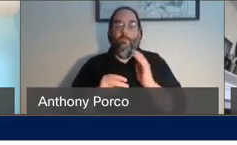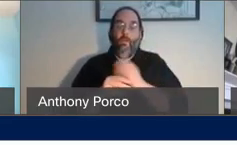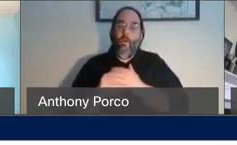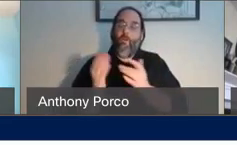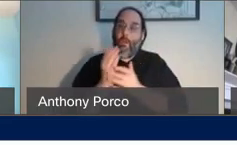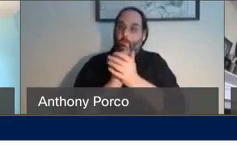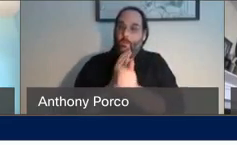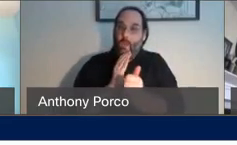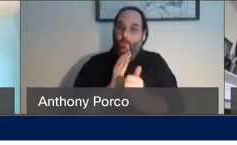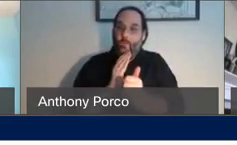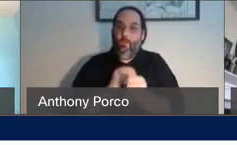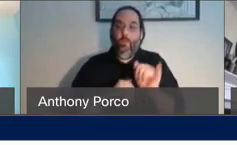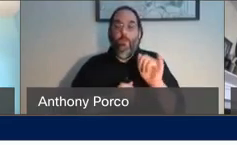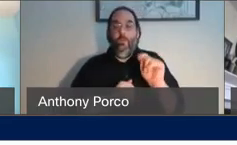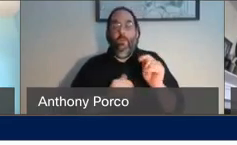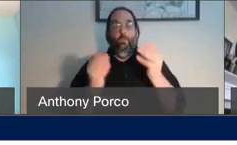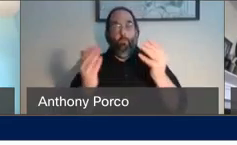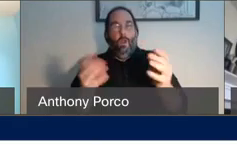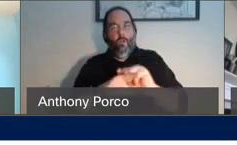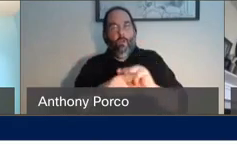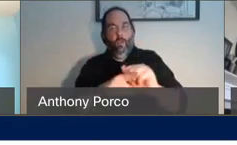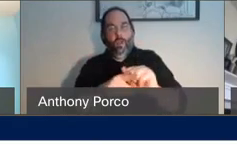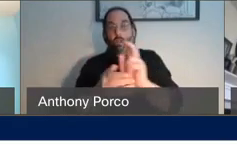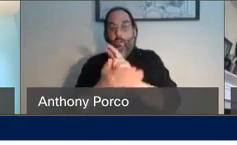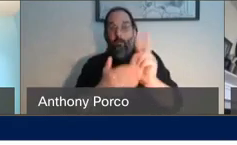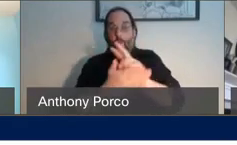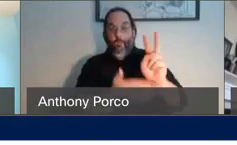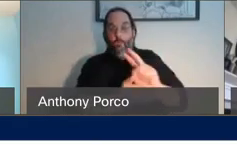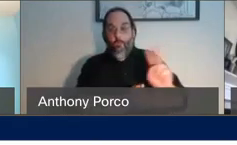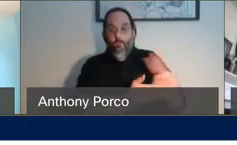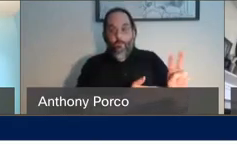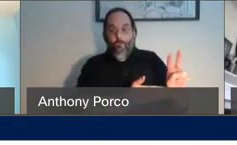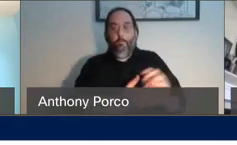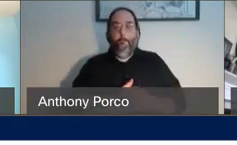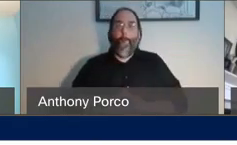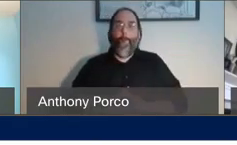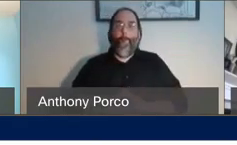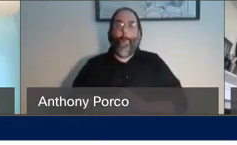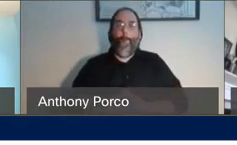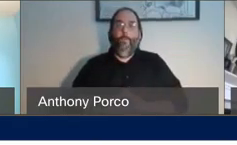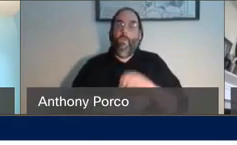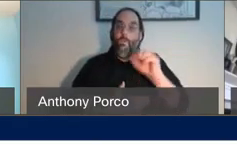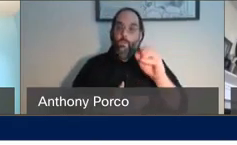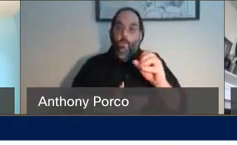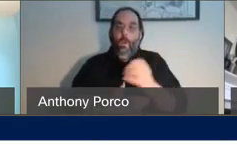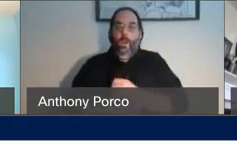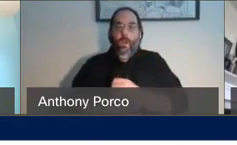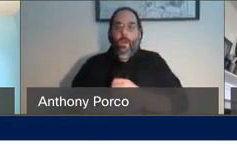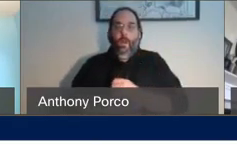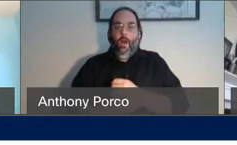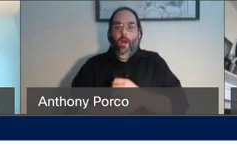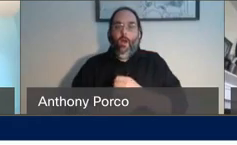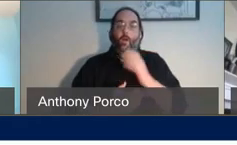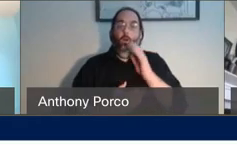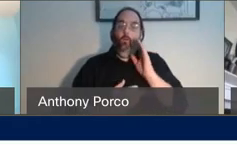skills, IT is providing a training, bi-weekly trainings. So We started